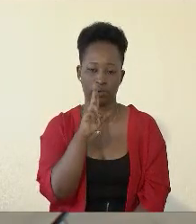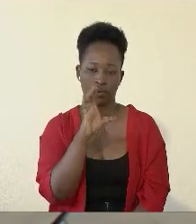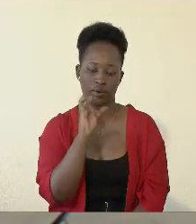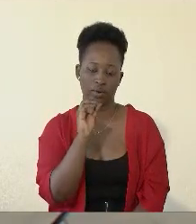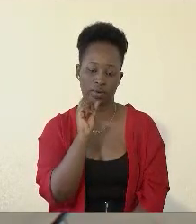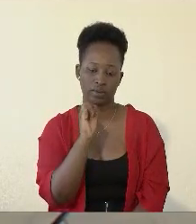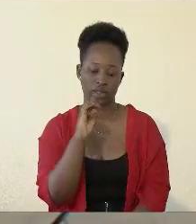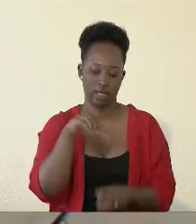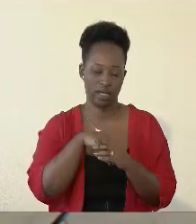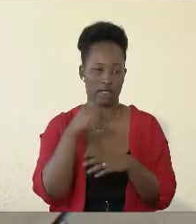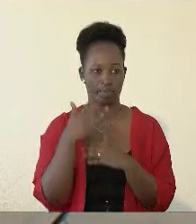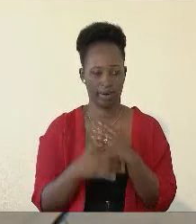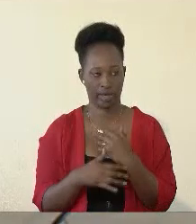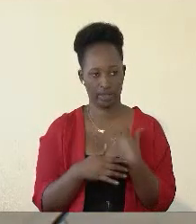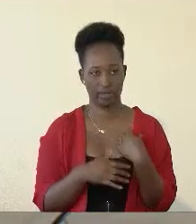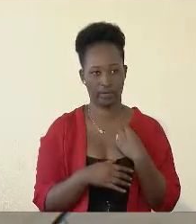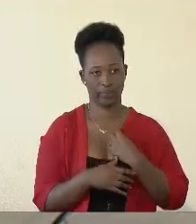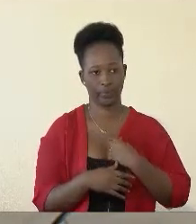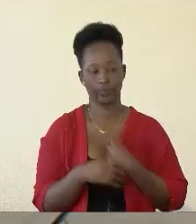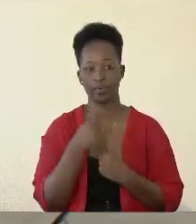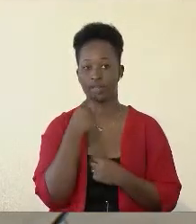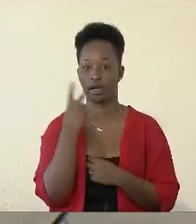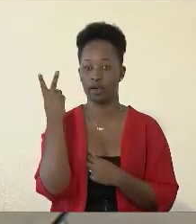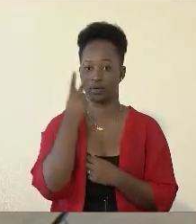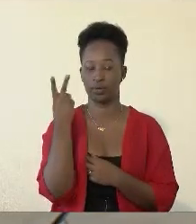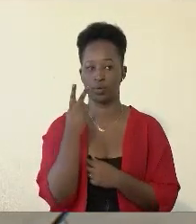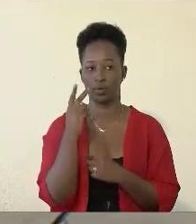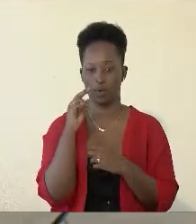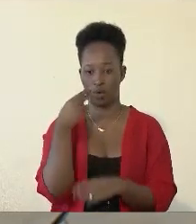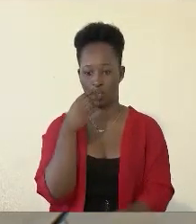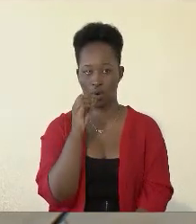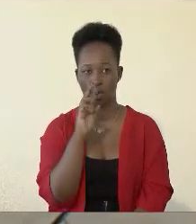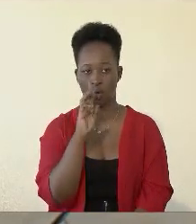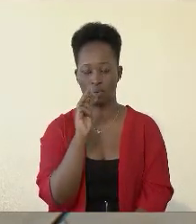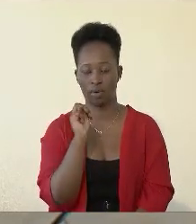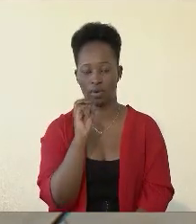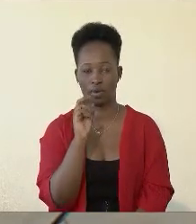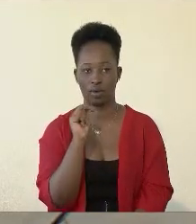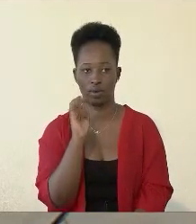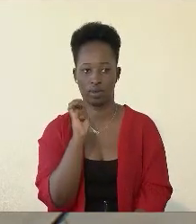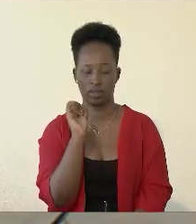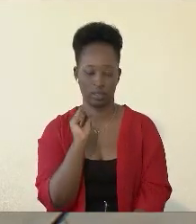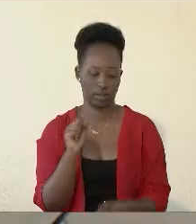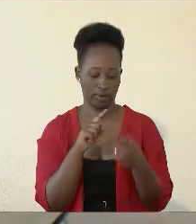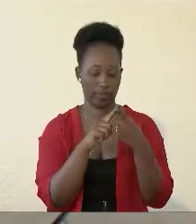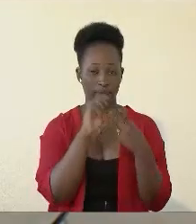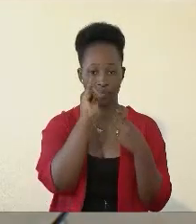you understood? I said these 2 organs, the 2 hormones, which is the insulin and also the glycagon, are the